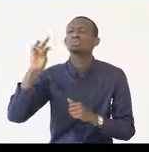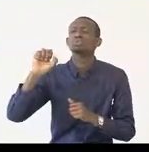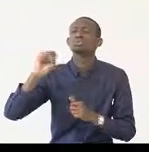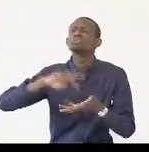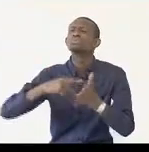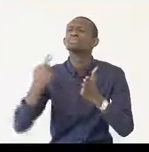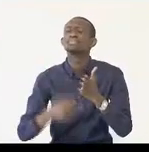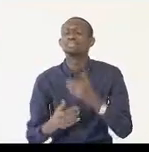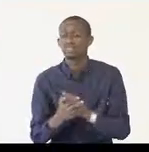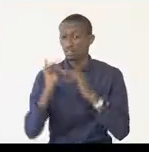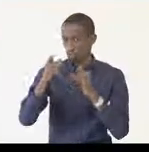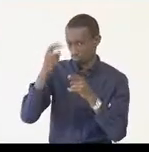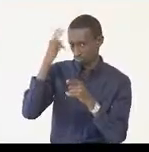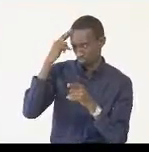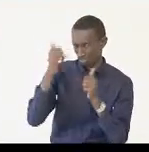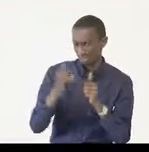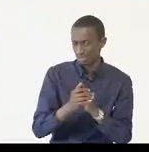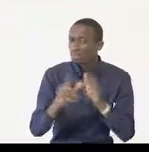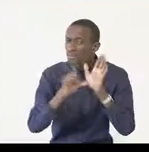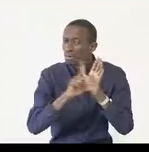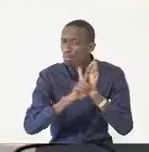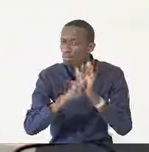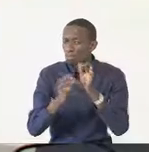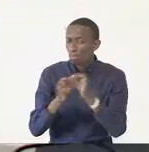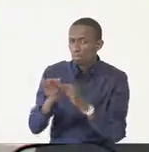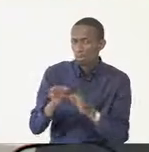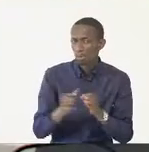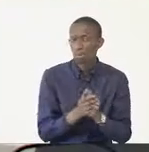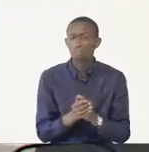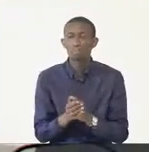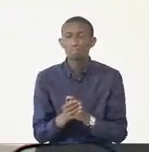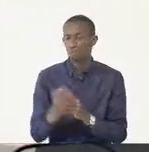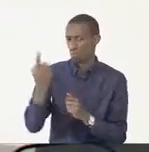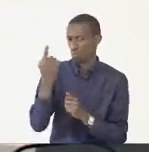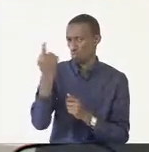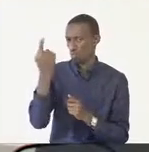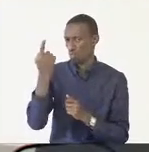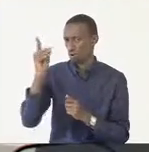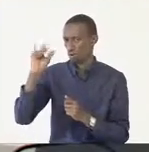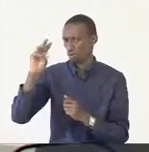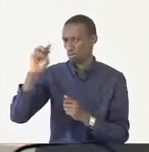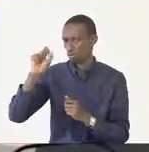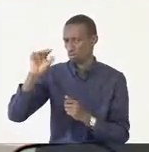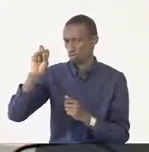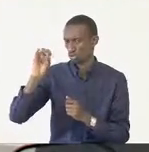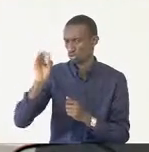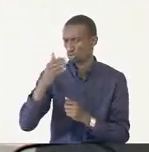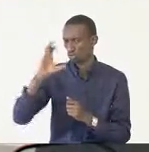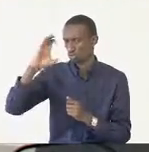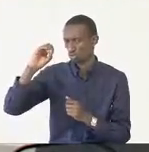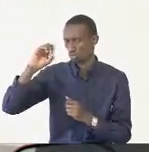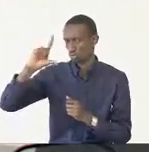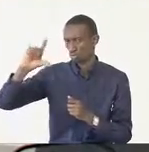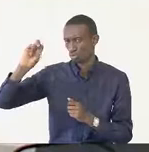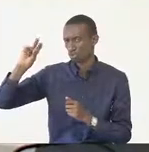remember, the rules that we have defined into the one dimensional collision, so you remember, we